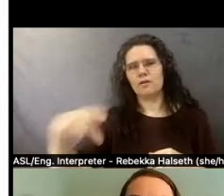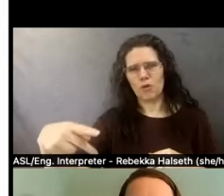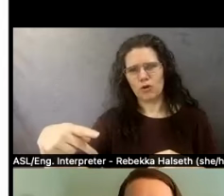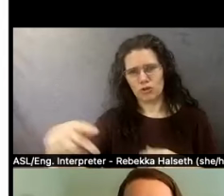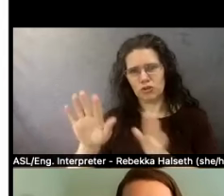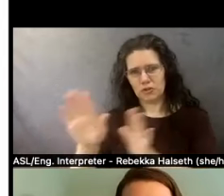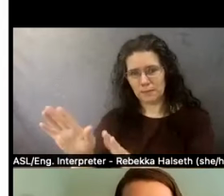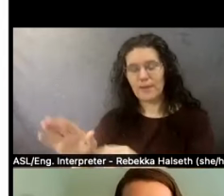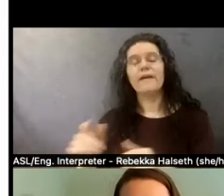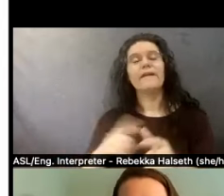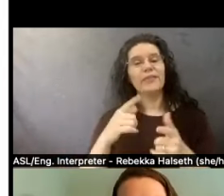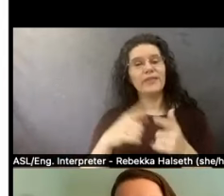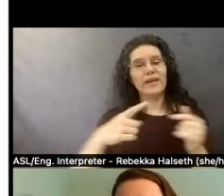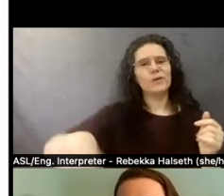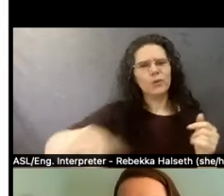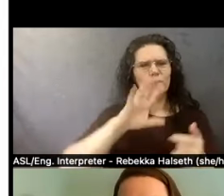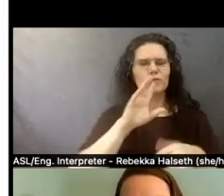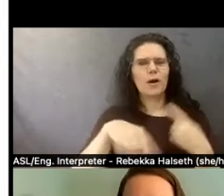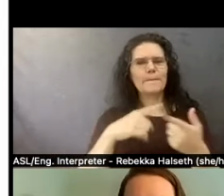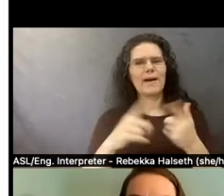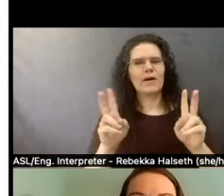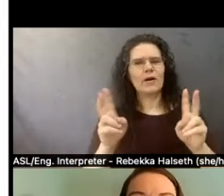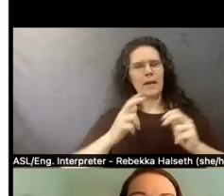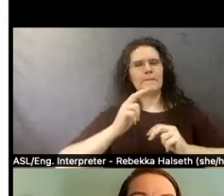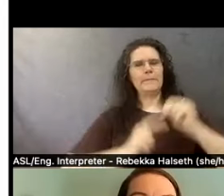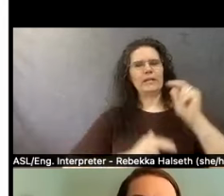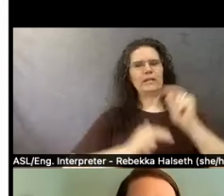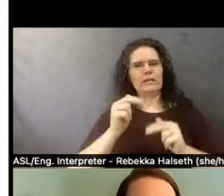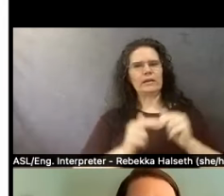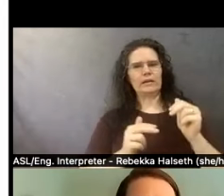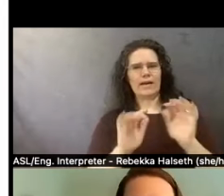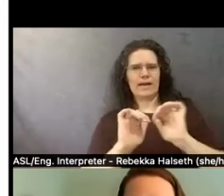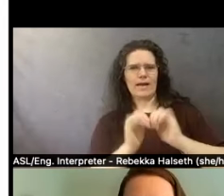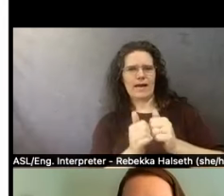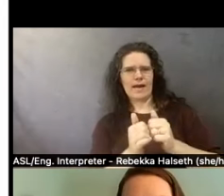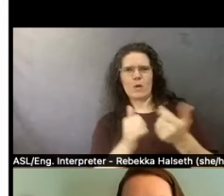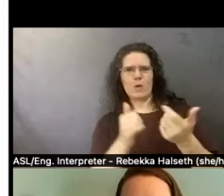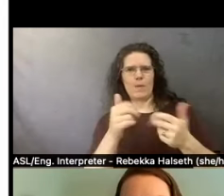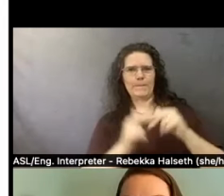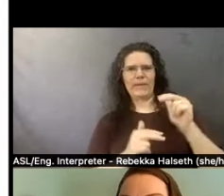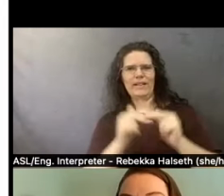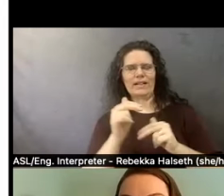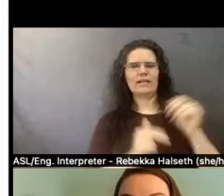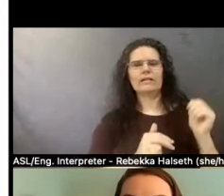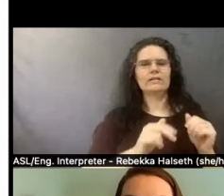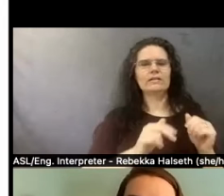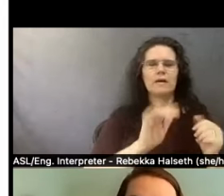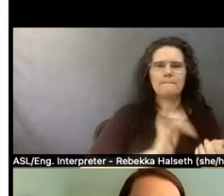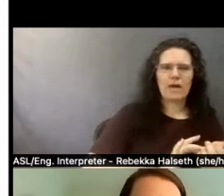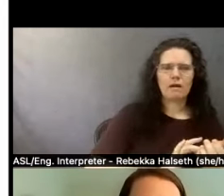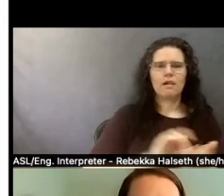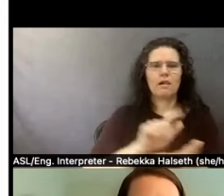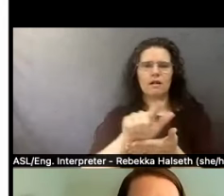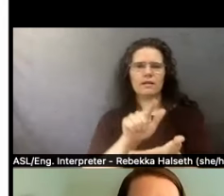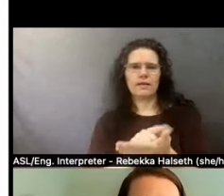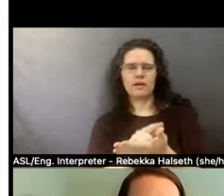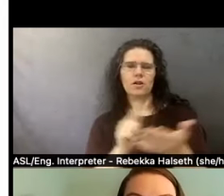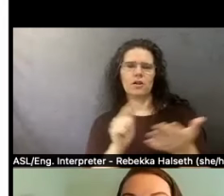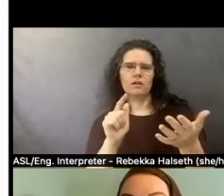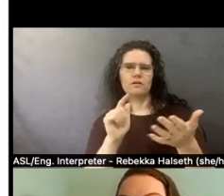building. What does it look like to build a medical legal partnership? What makes it different to focus on or to include disability and